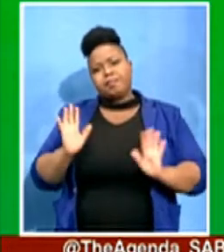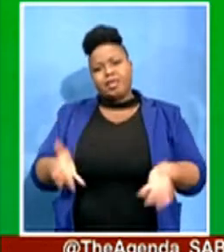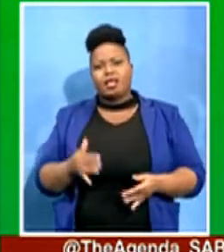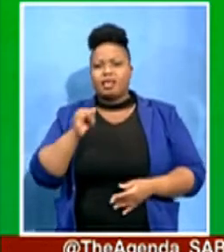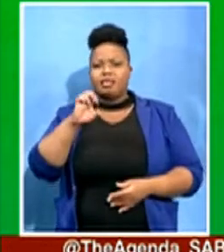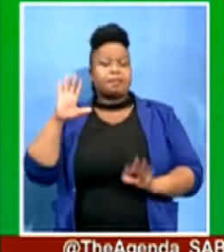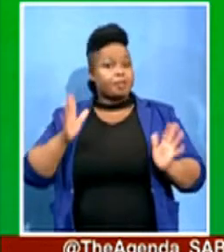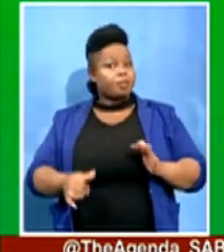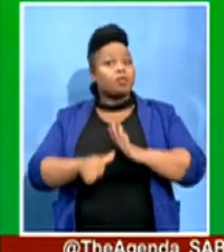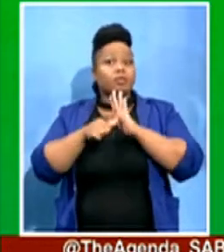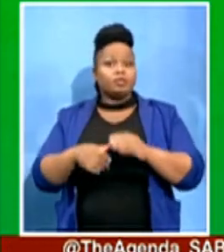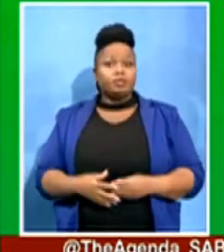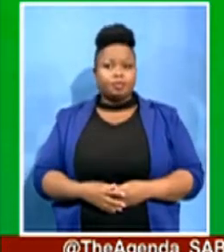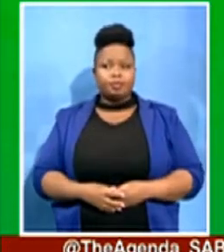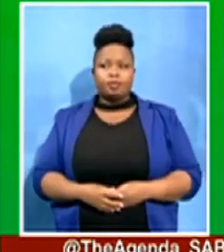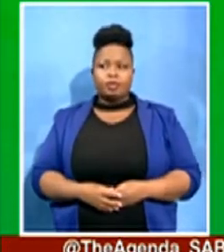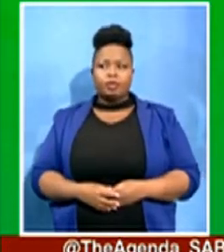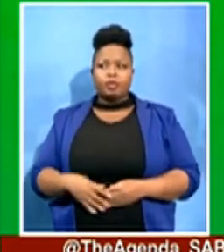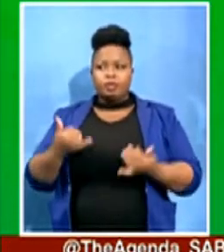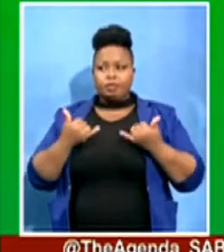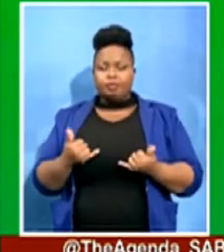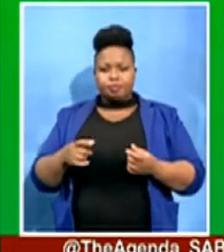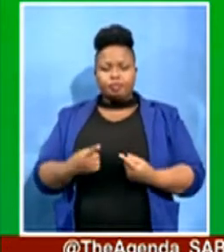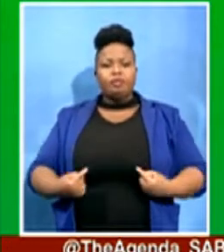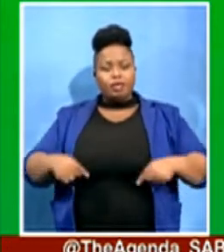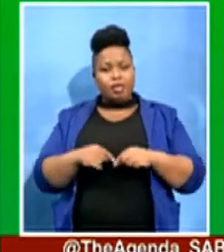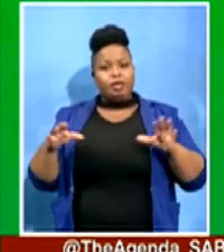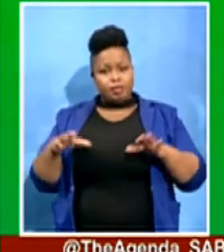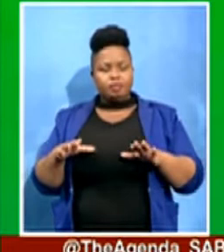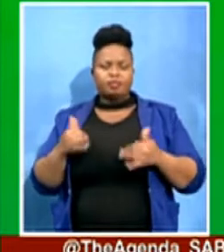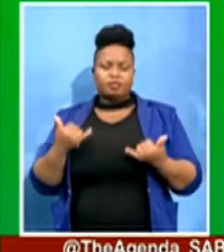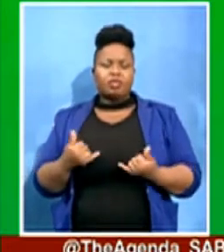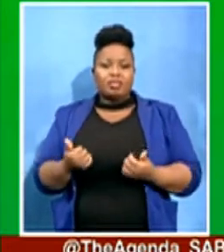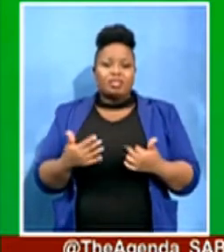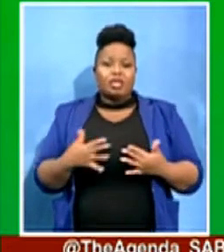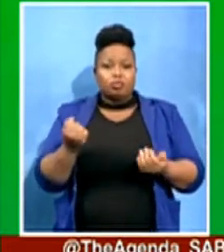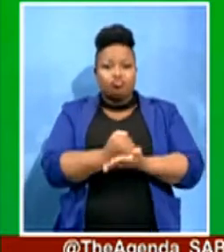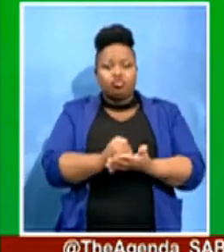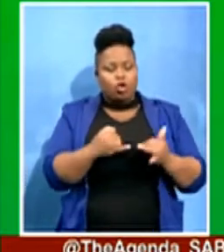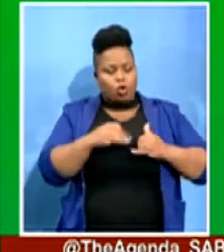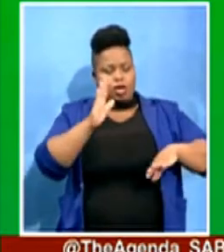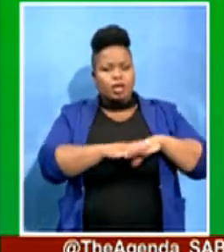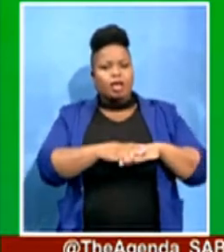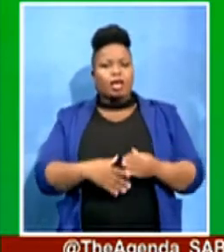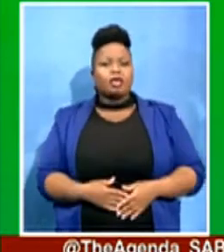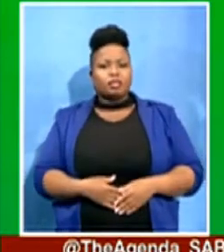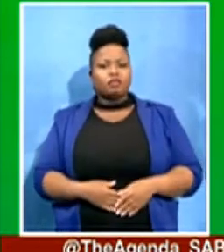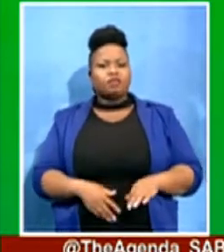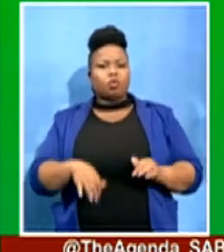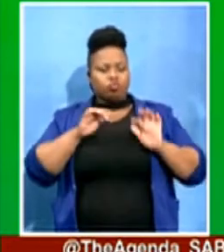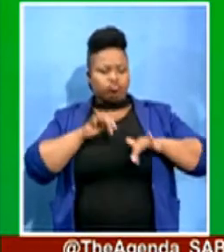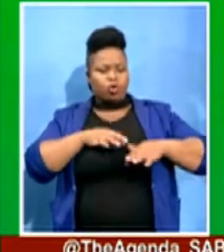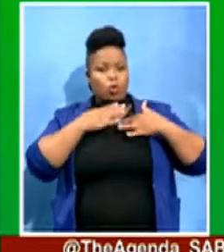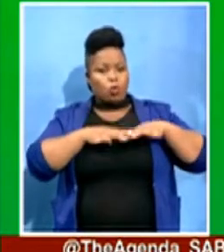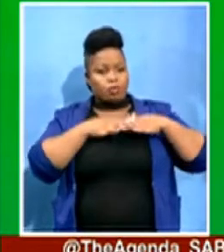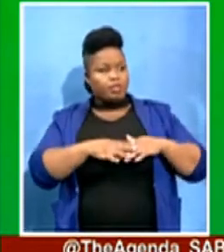speak, voters are already beginning to register on our online direct democracy portal, and candidates are completing their